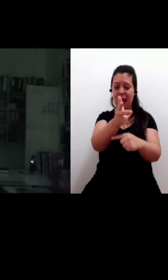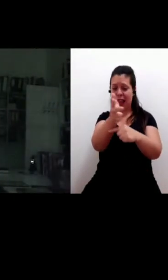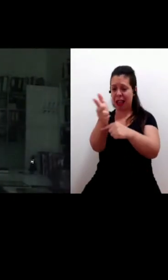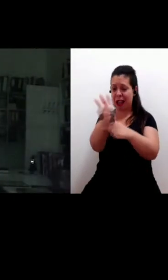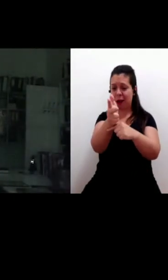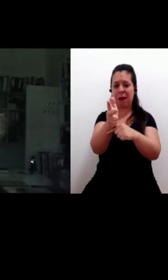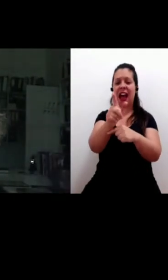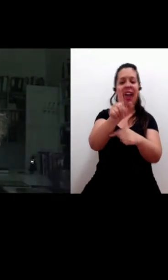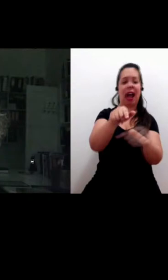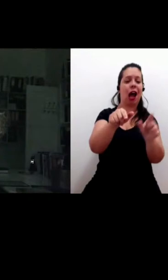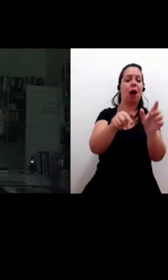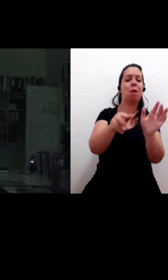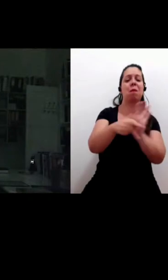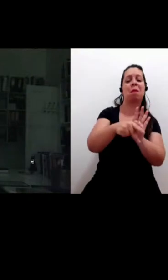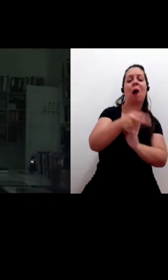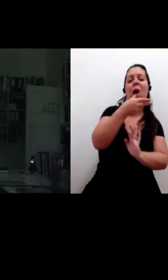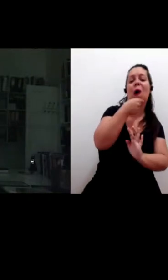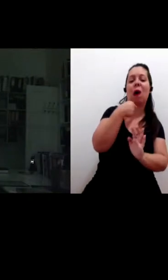therefore,